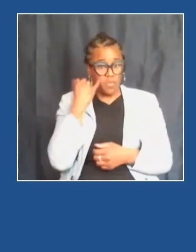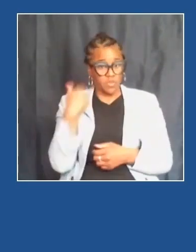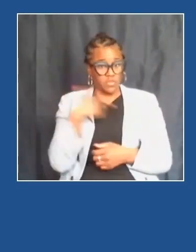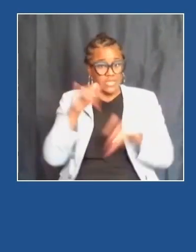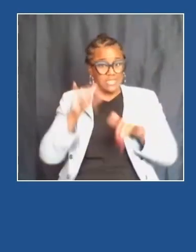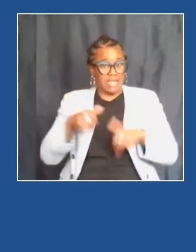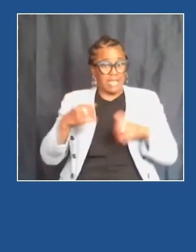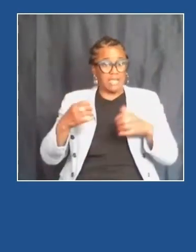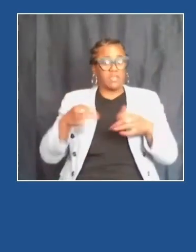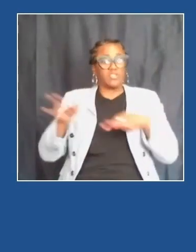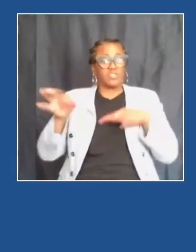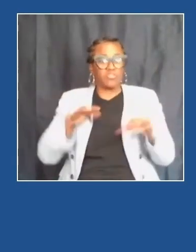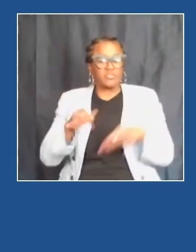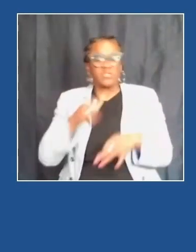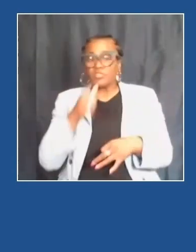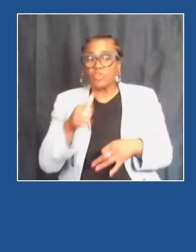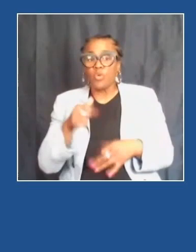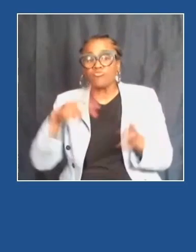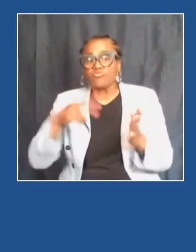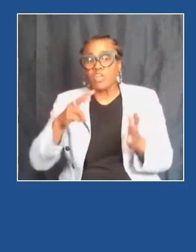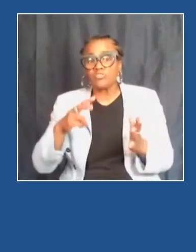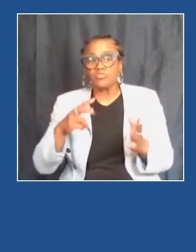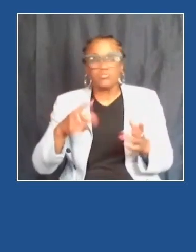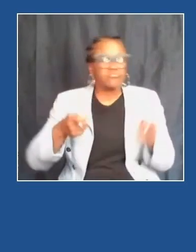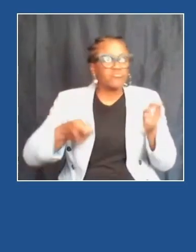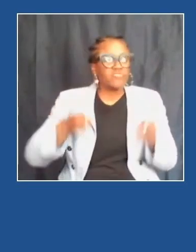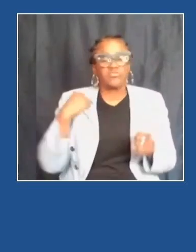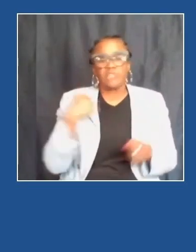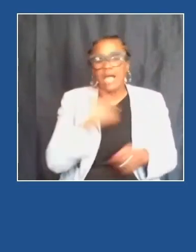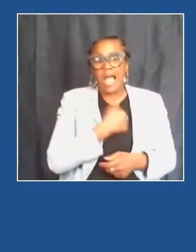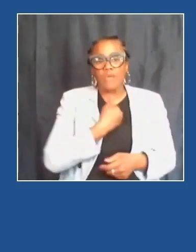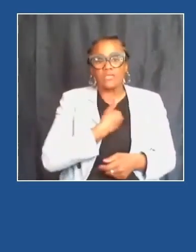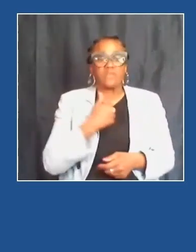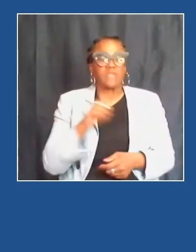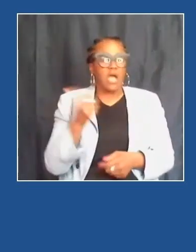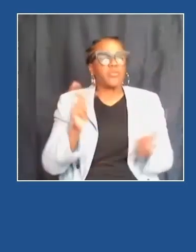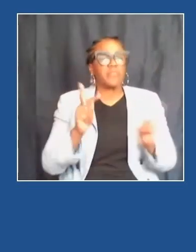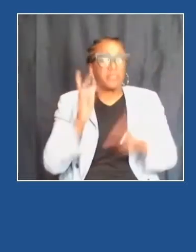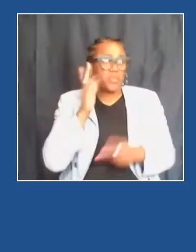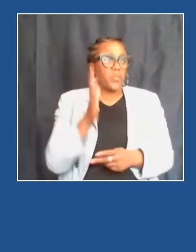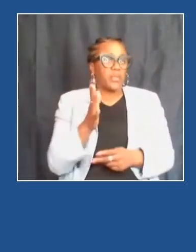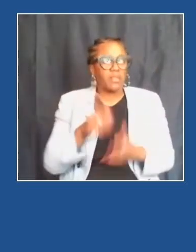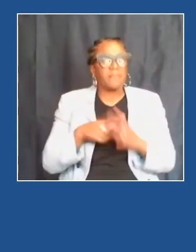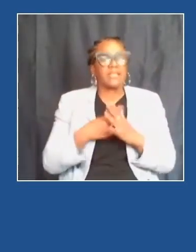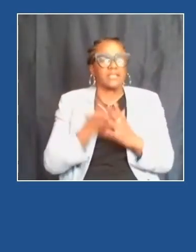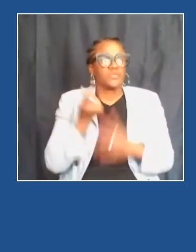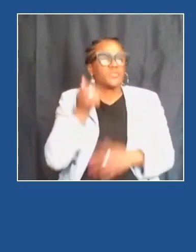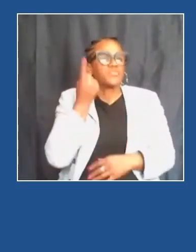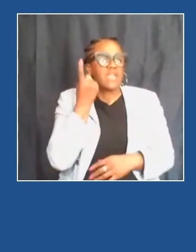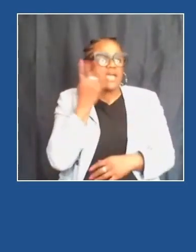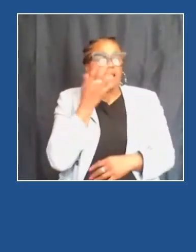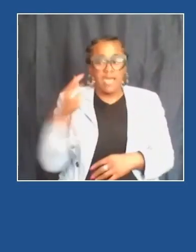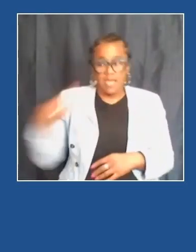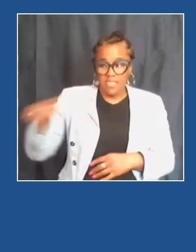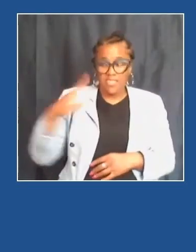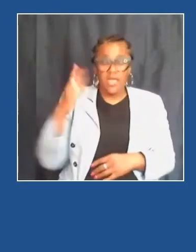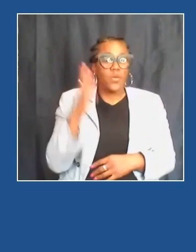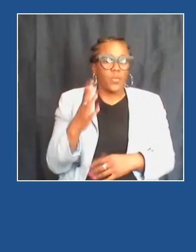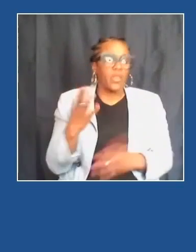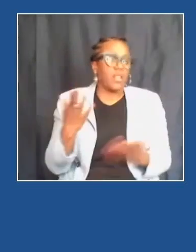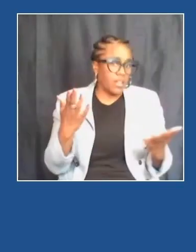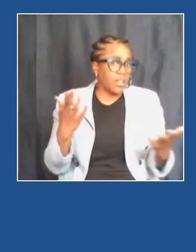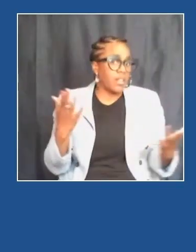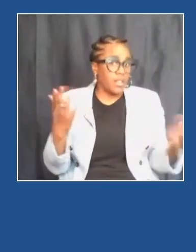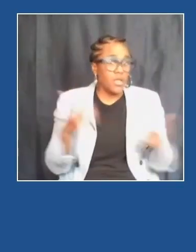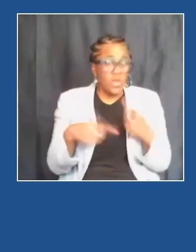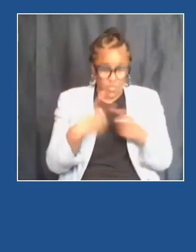judge ourselves or anybody else, other people will begin to understand, and they will eventually, when